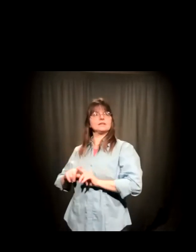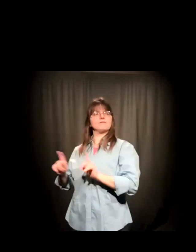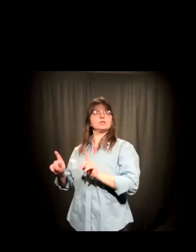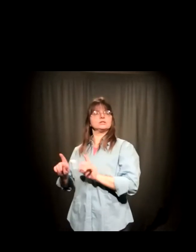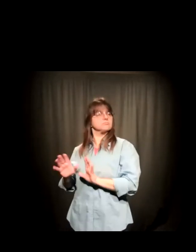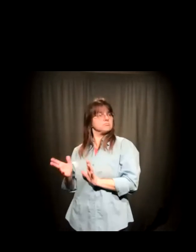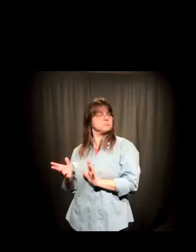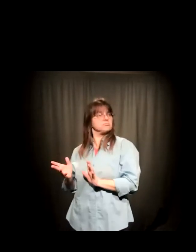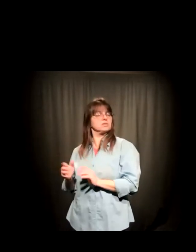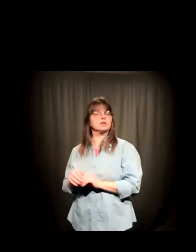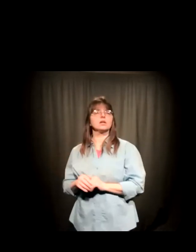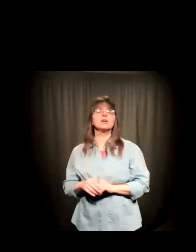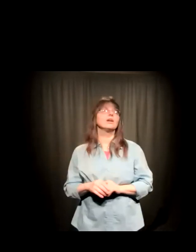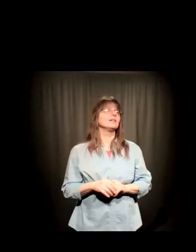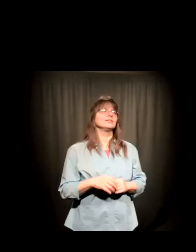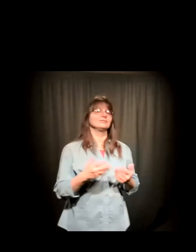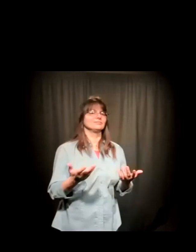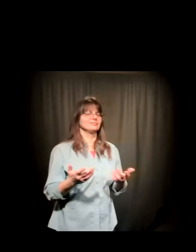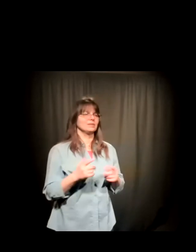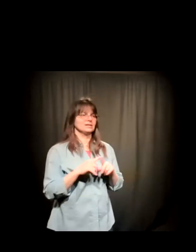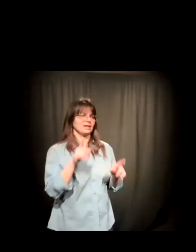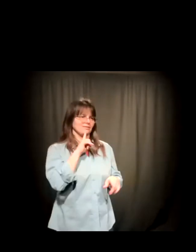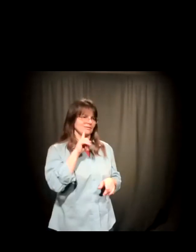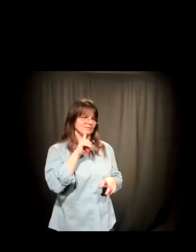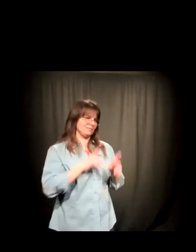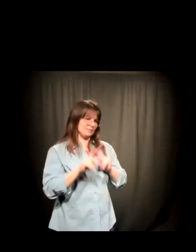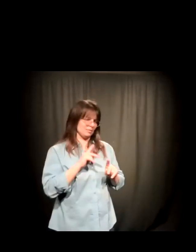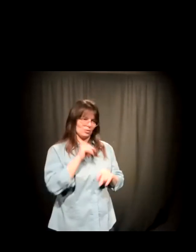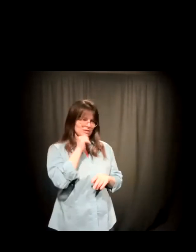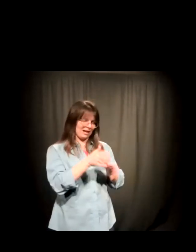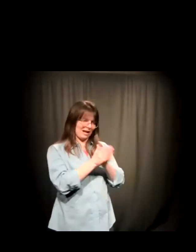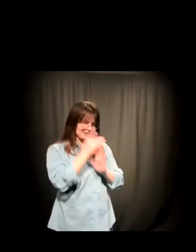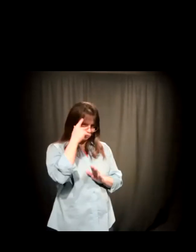were asking for didn't concern them.